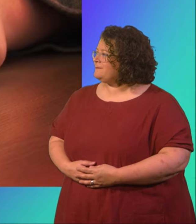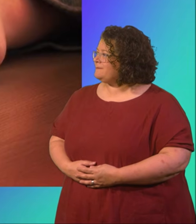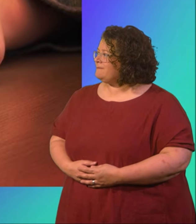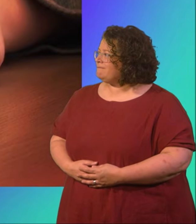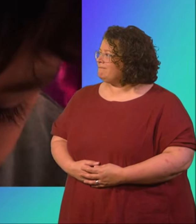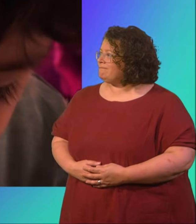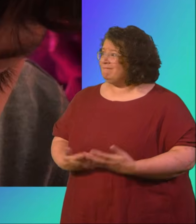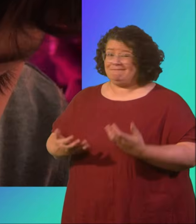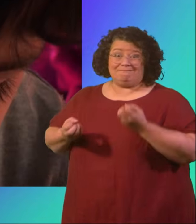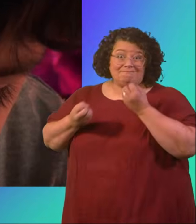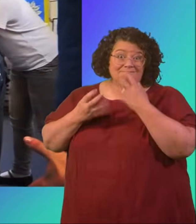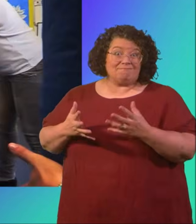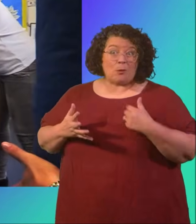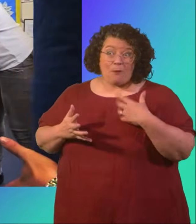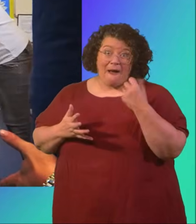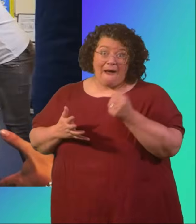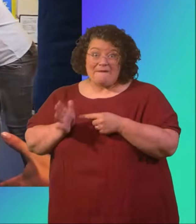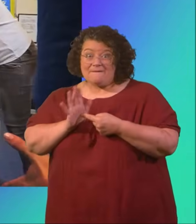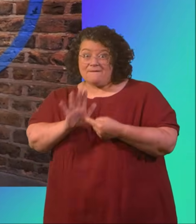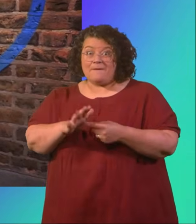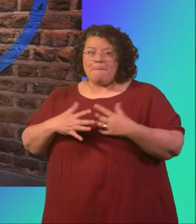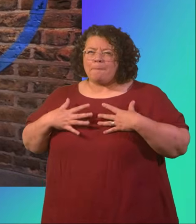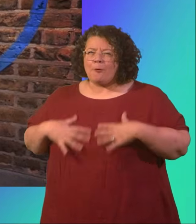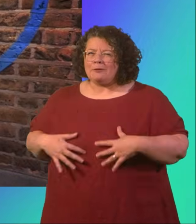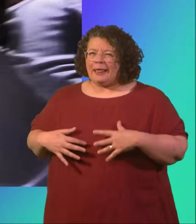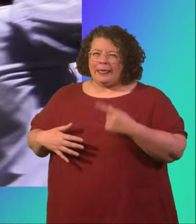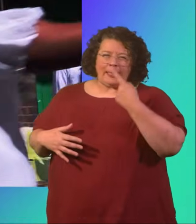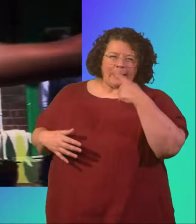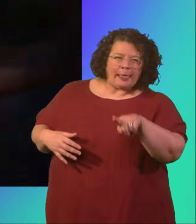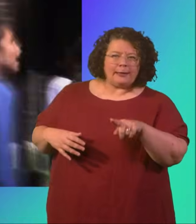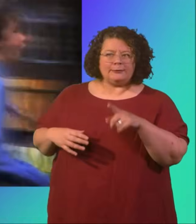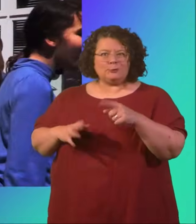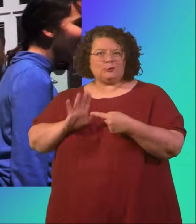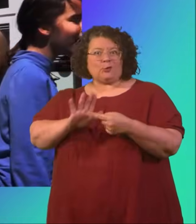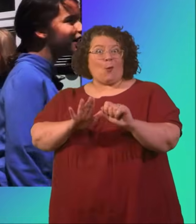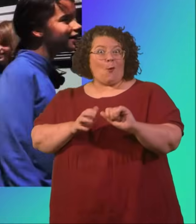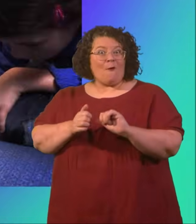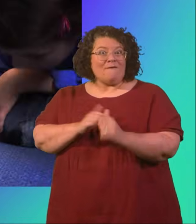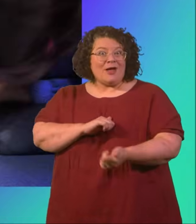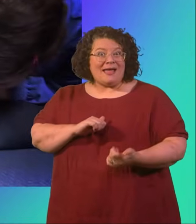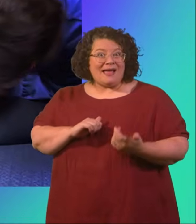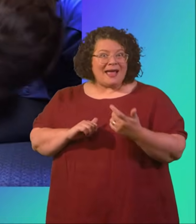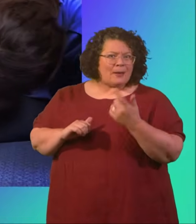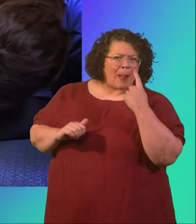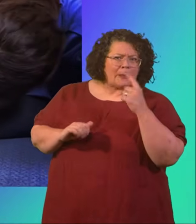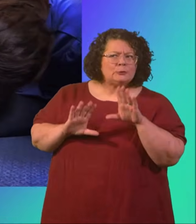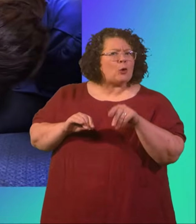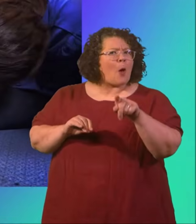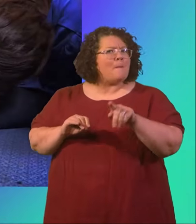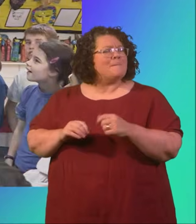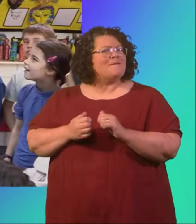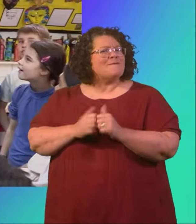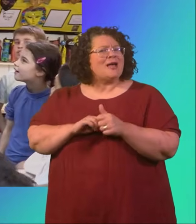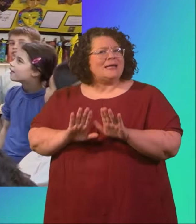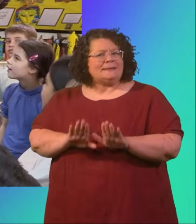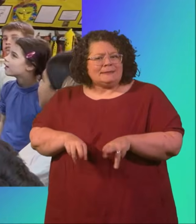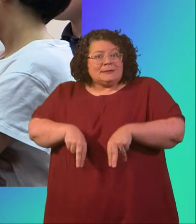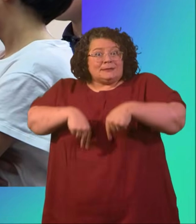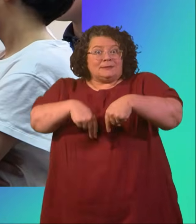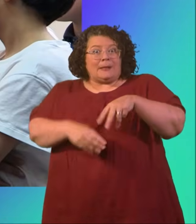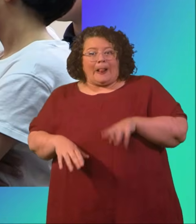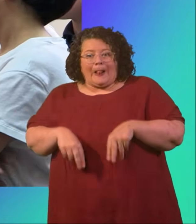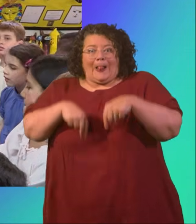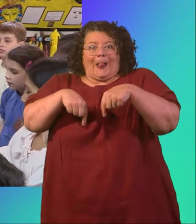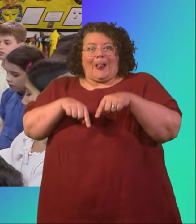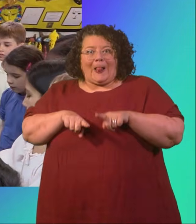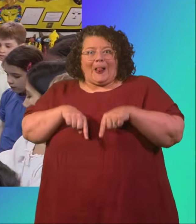We've got some incredible body tricks for you to show your friends. Want to find out how you can stop your mate standing on their tiptoes? We're now going to teach you a